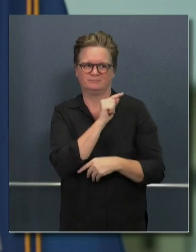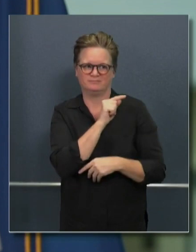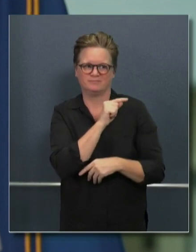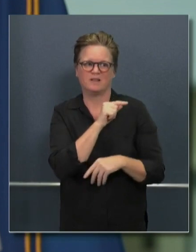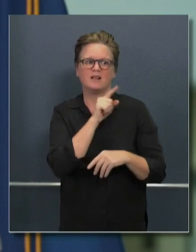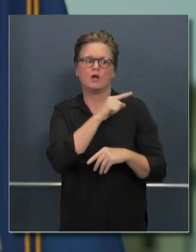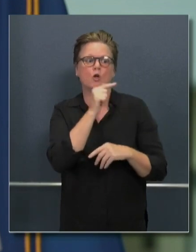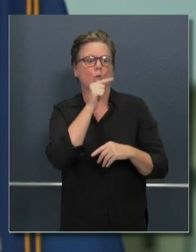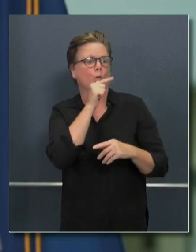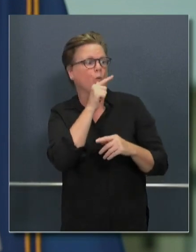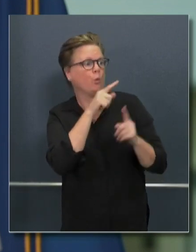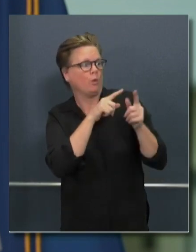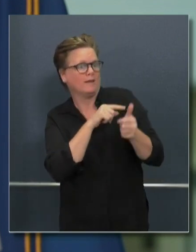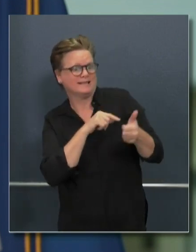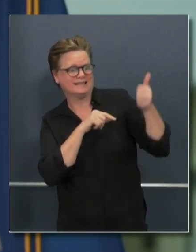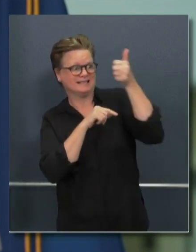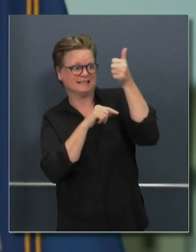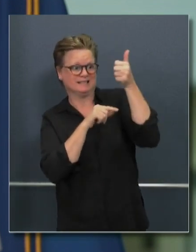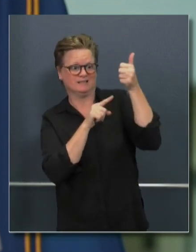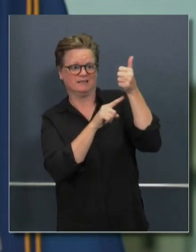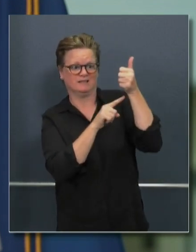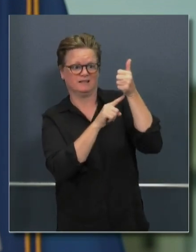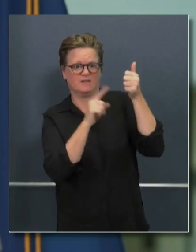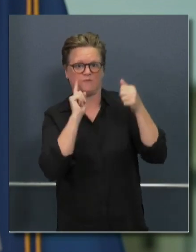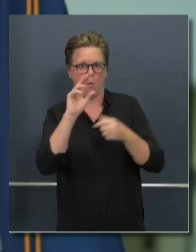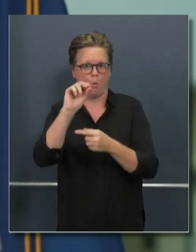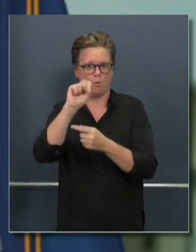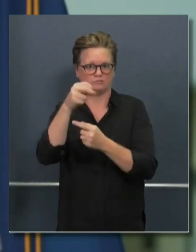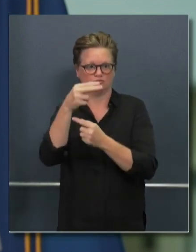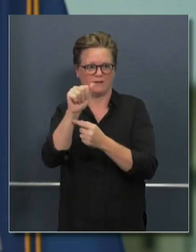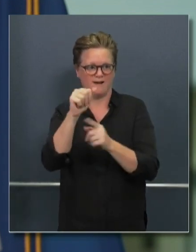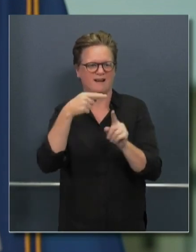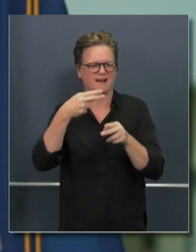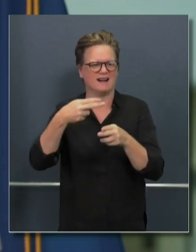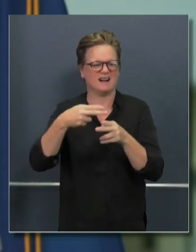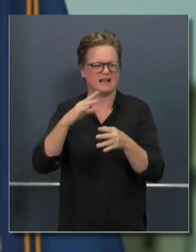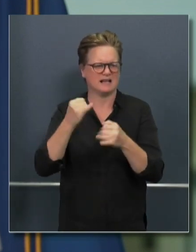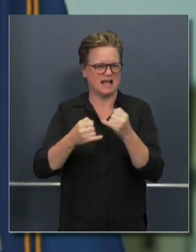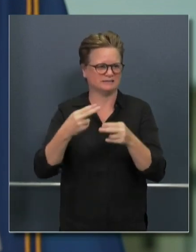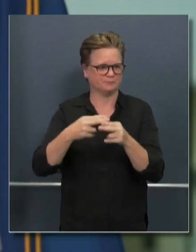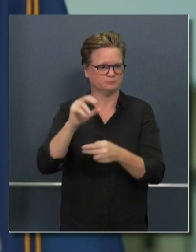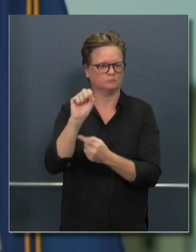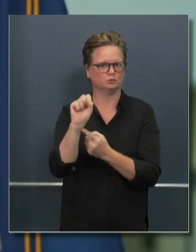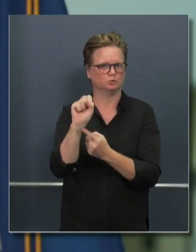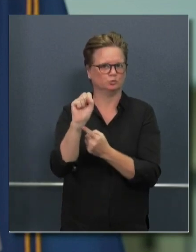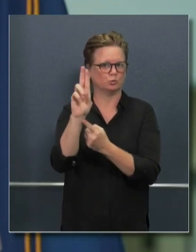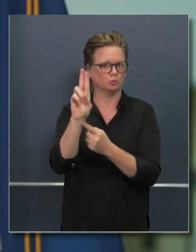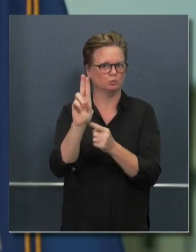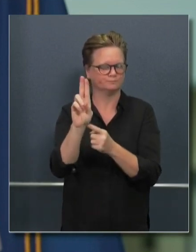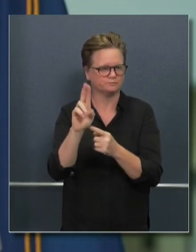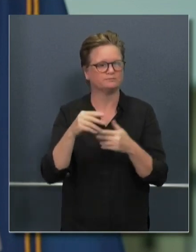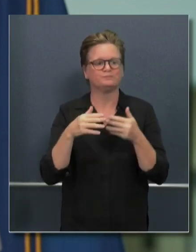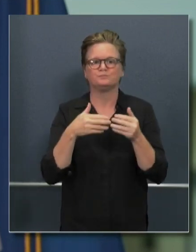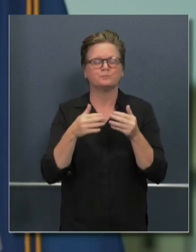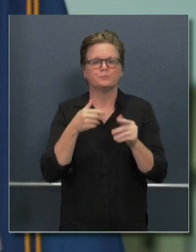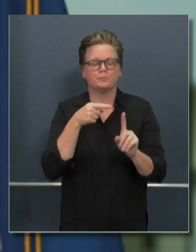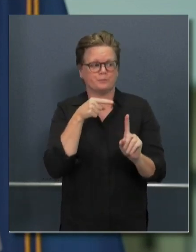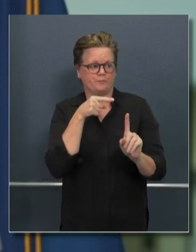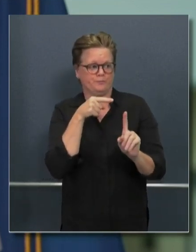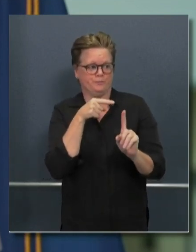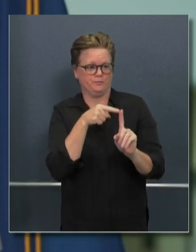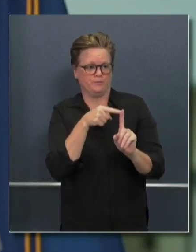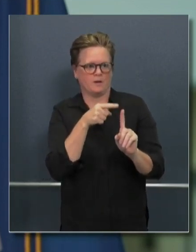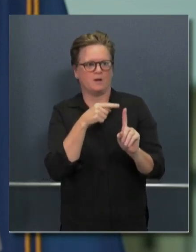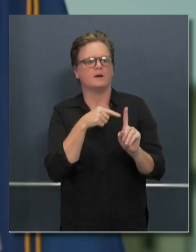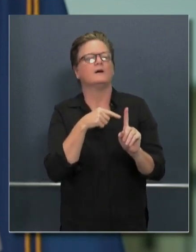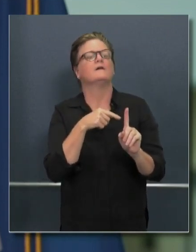who runs that agency, came from a community that was ravaged by abuses, particularly in